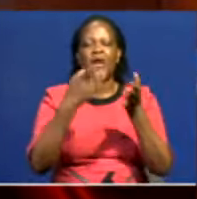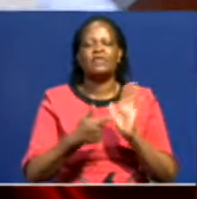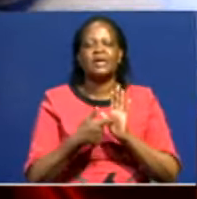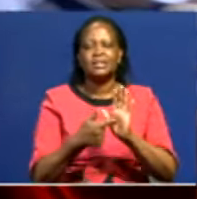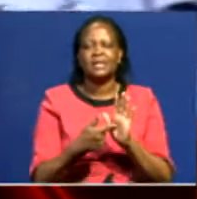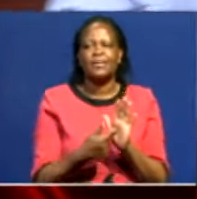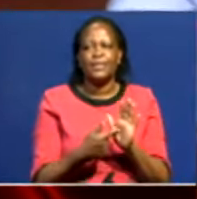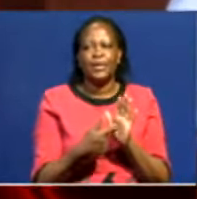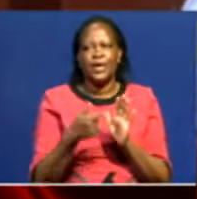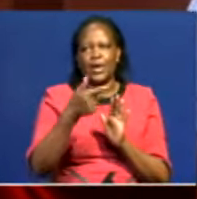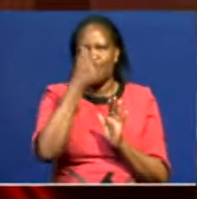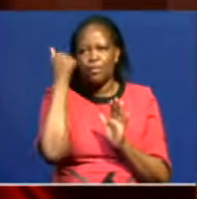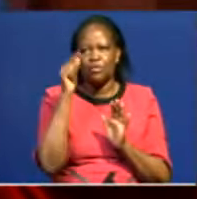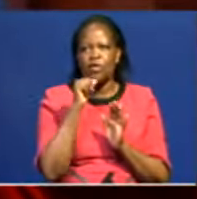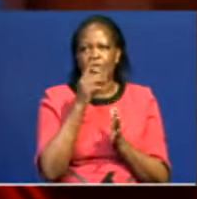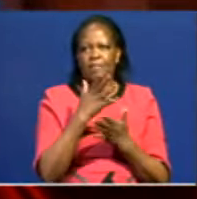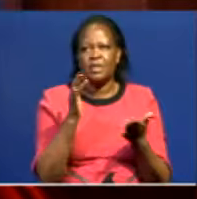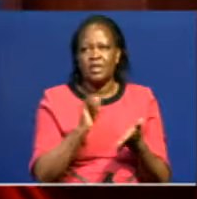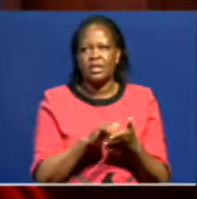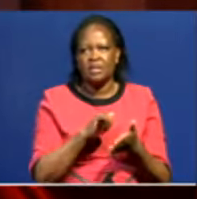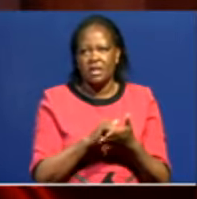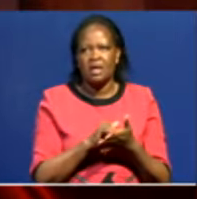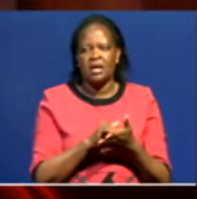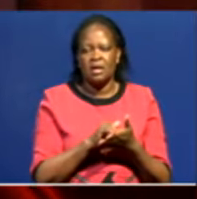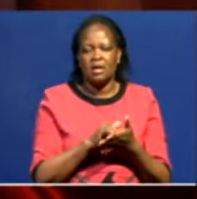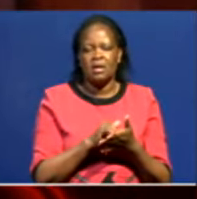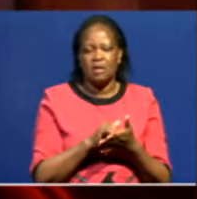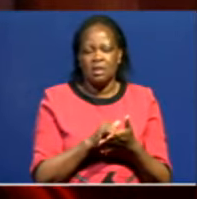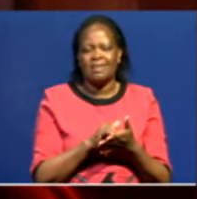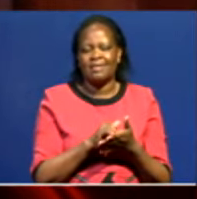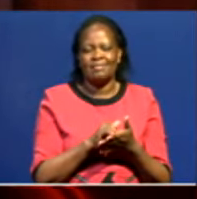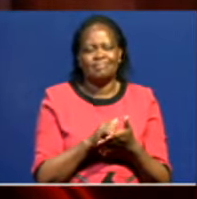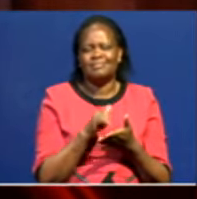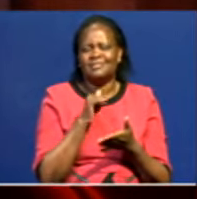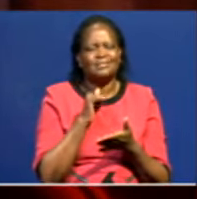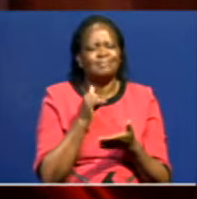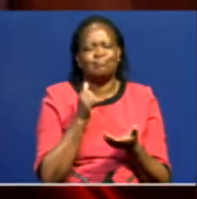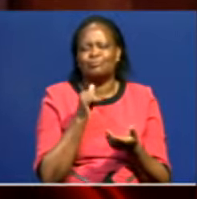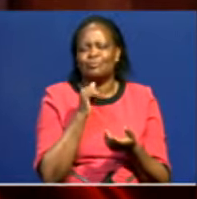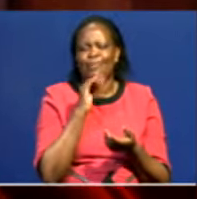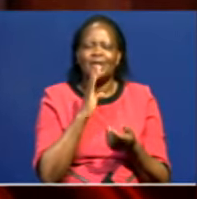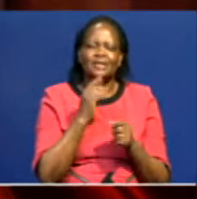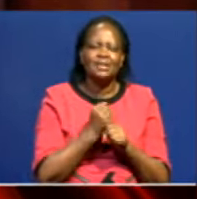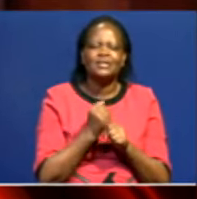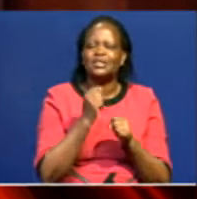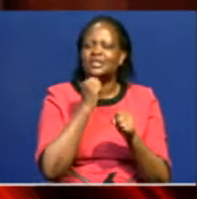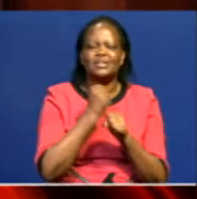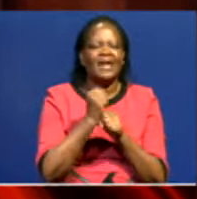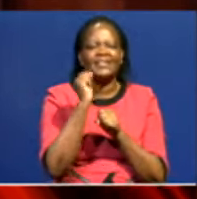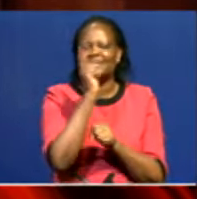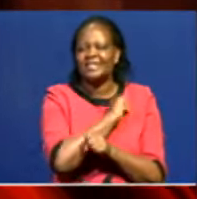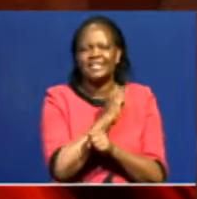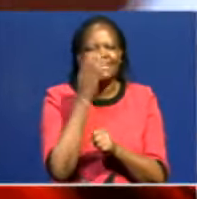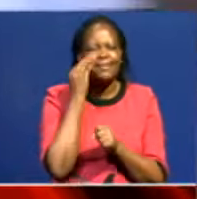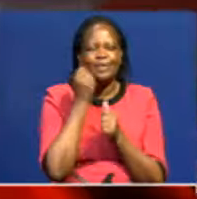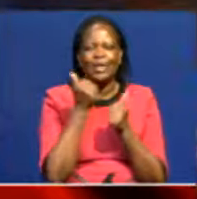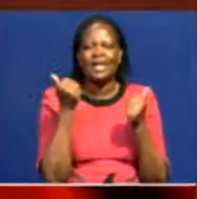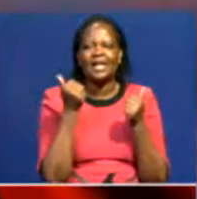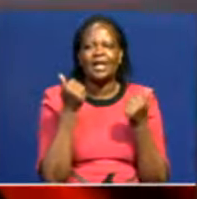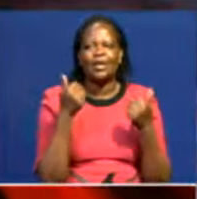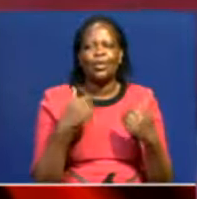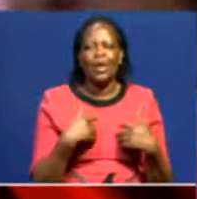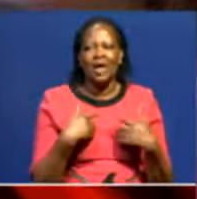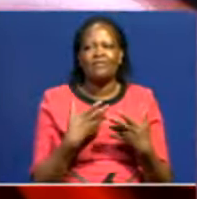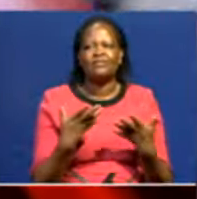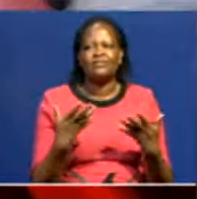examples because this is not something that has, this is something that has already been done. So as we speak, we already have a REIT that